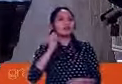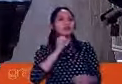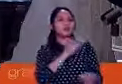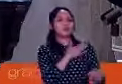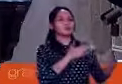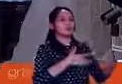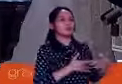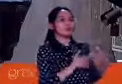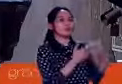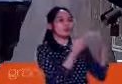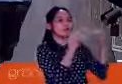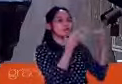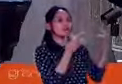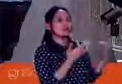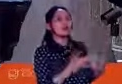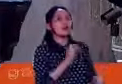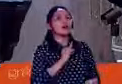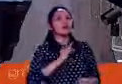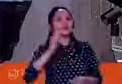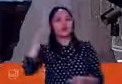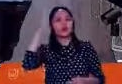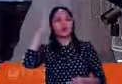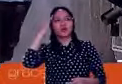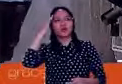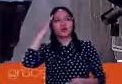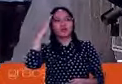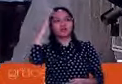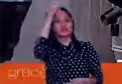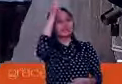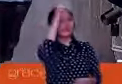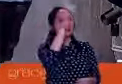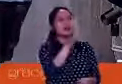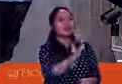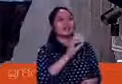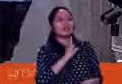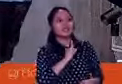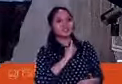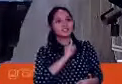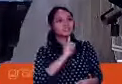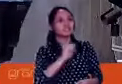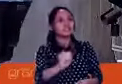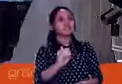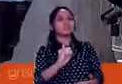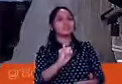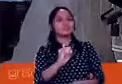heart, within my heart, I know that